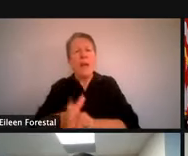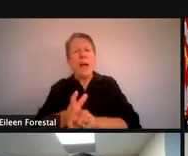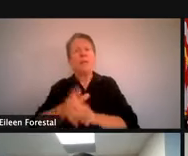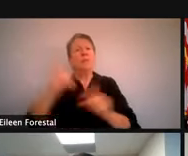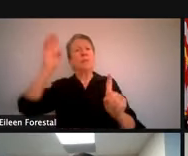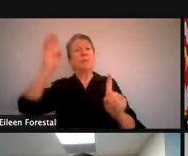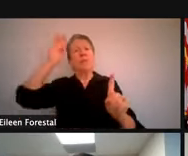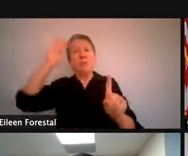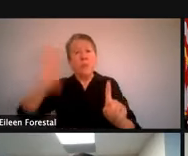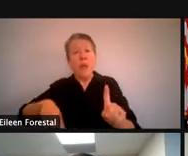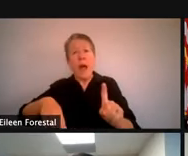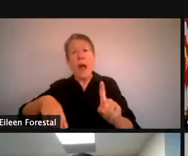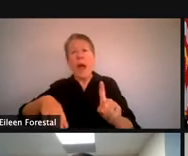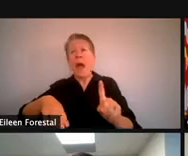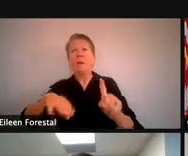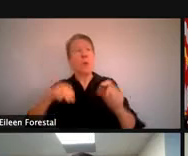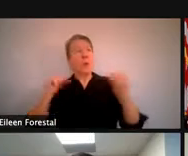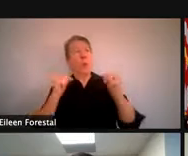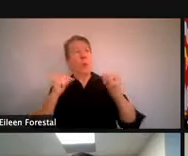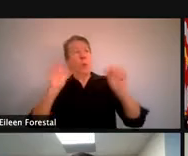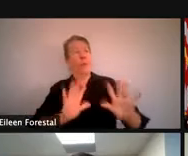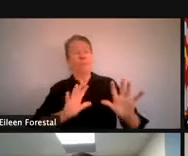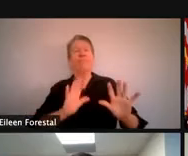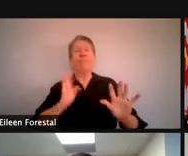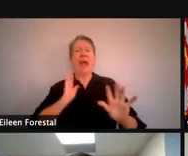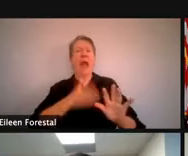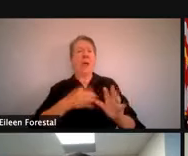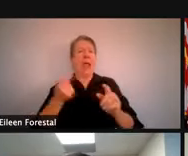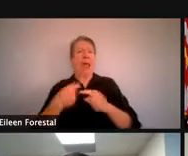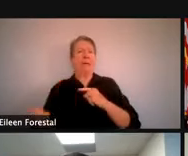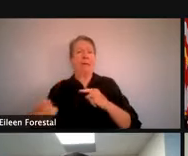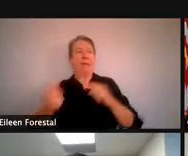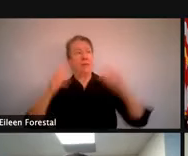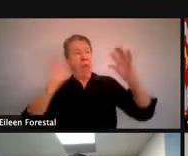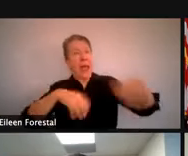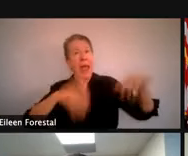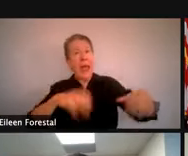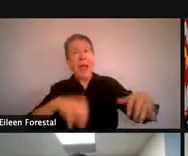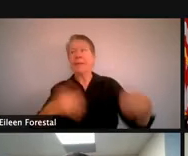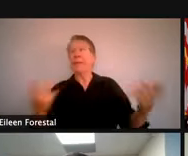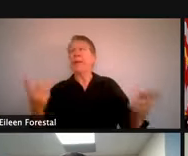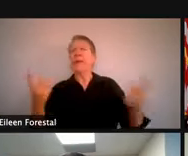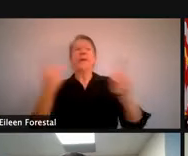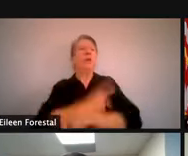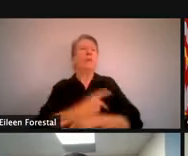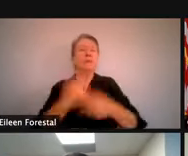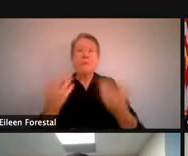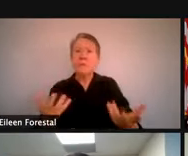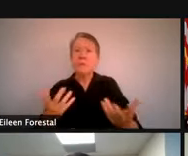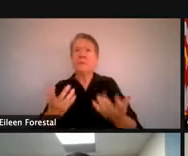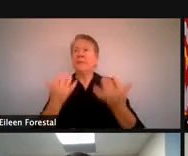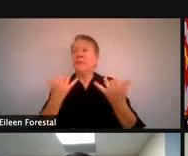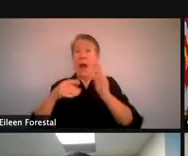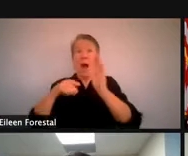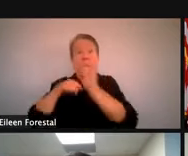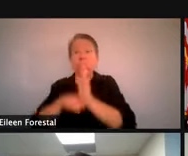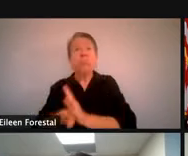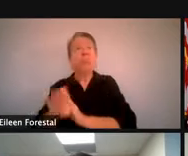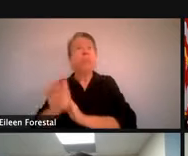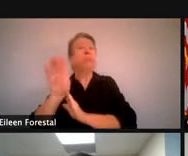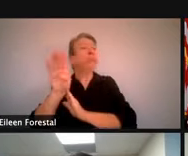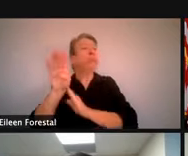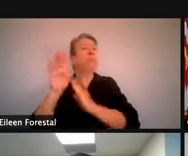Never mind cold driving rain, Daniel, to your very good question. We knew that we'd have another surge, just a question of when and what it would look